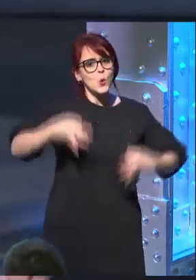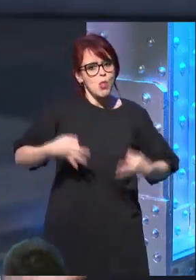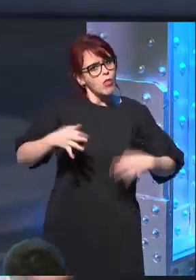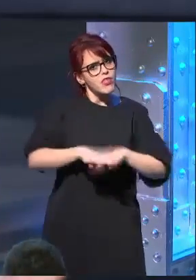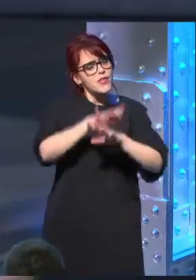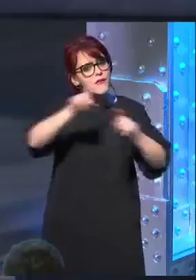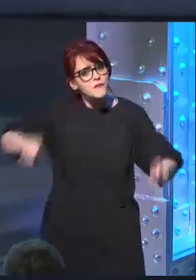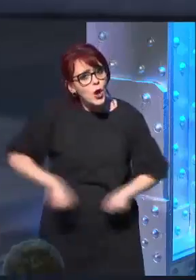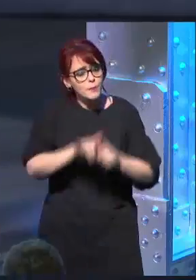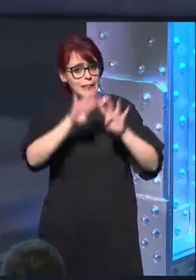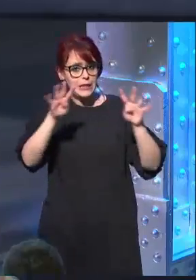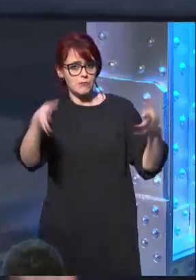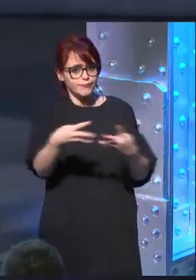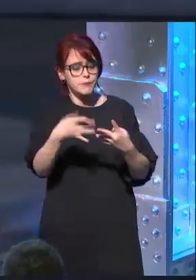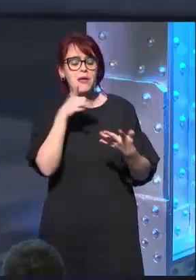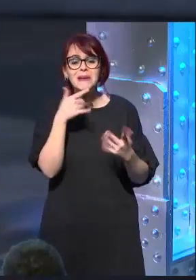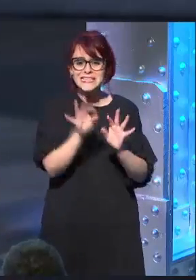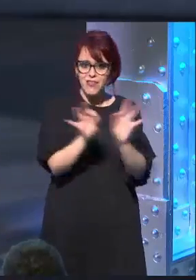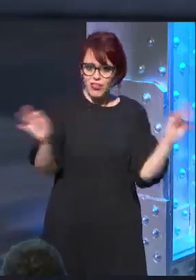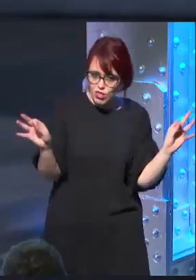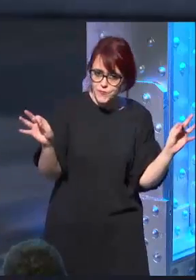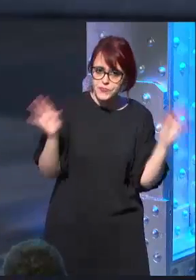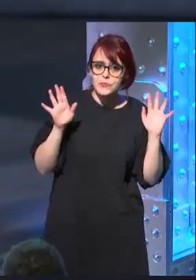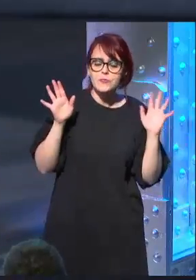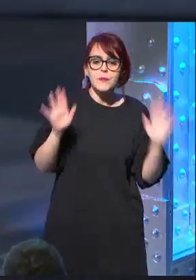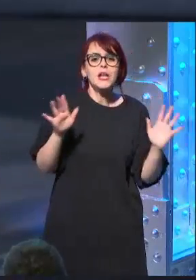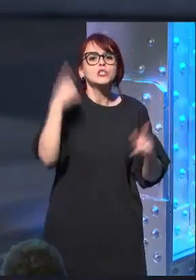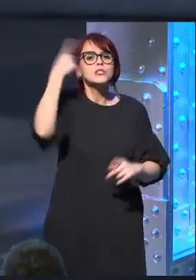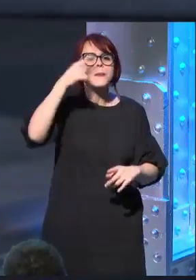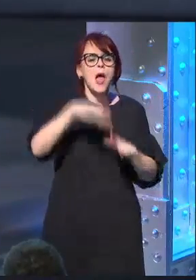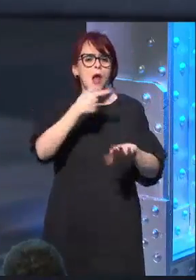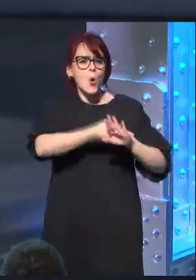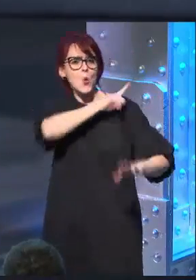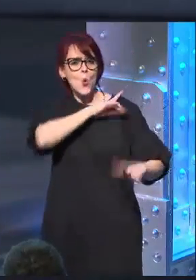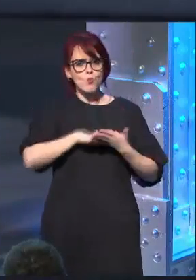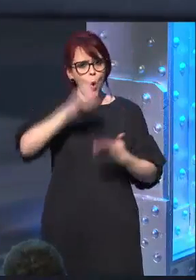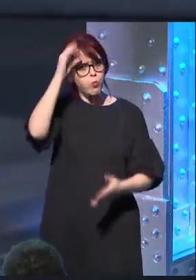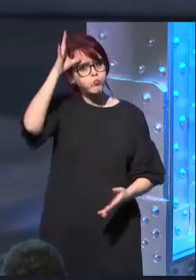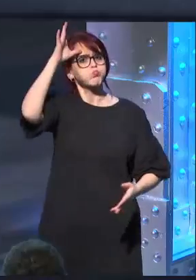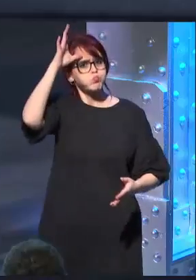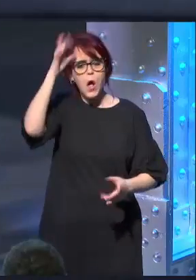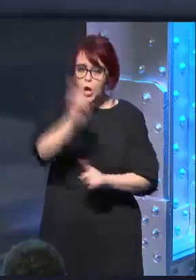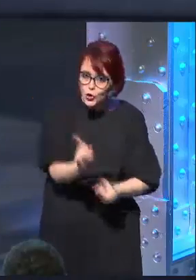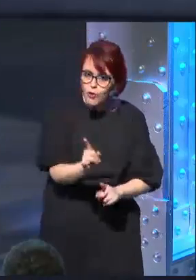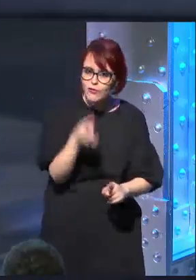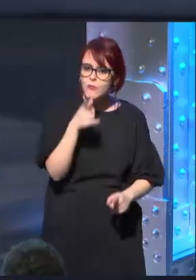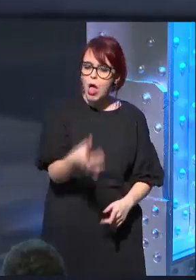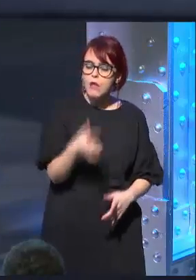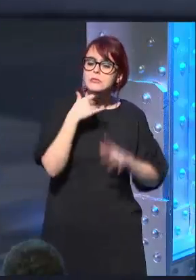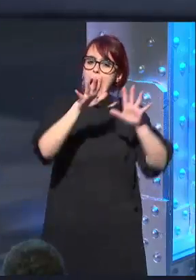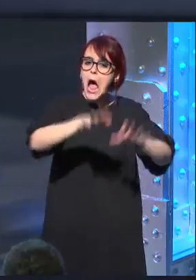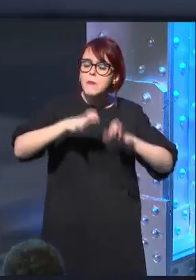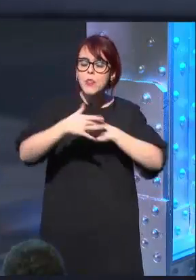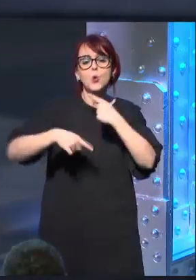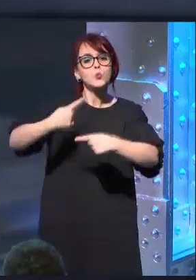to do at a personal level. Very basic things that is not so